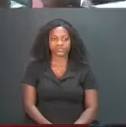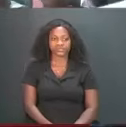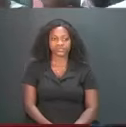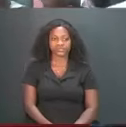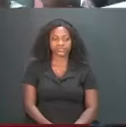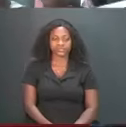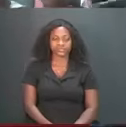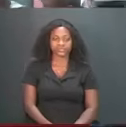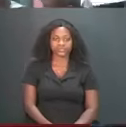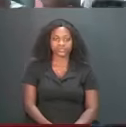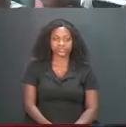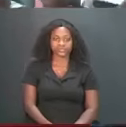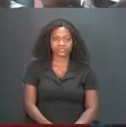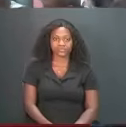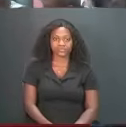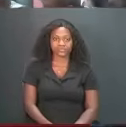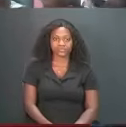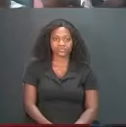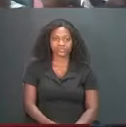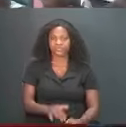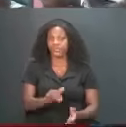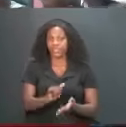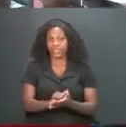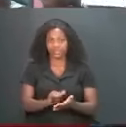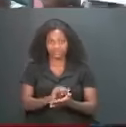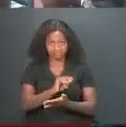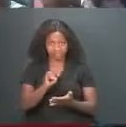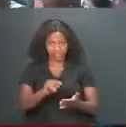that this Honorable House